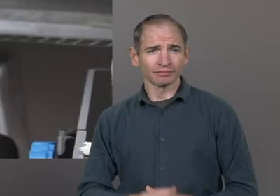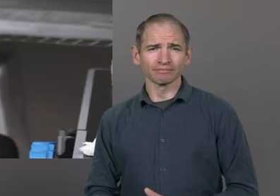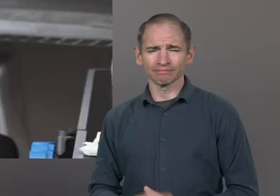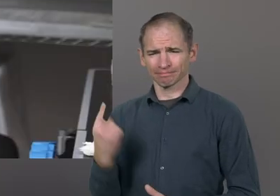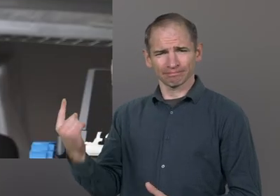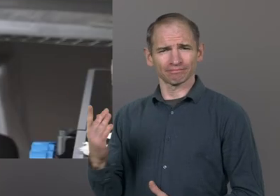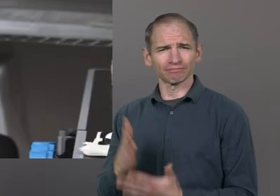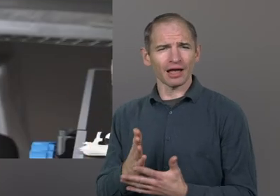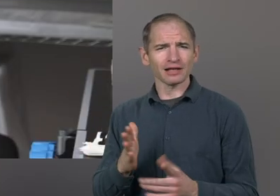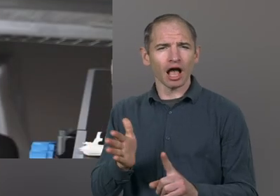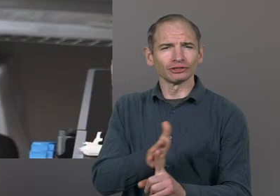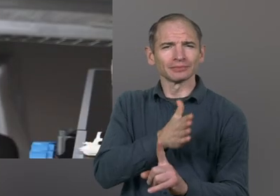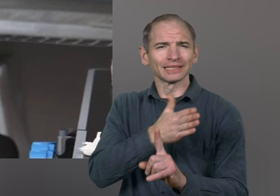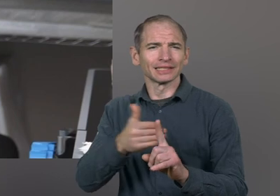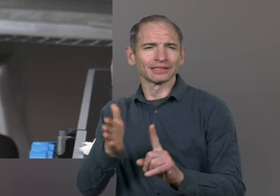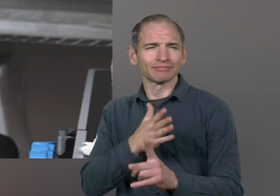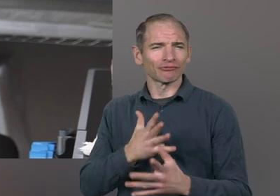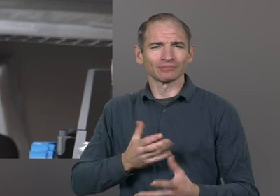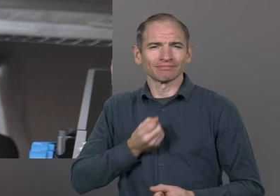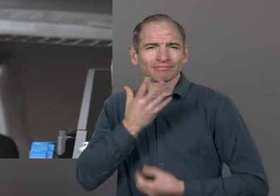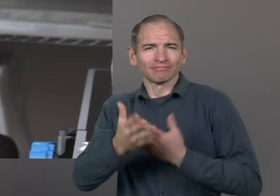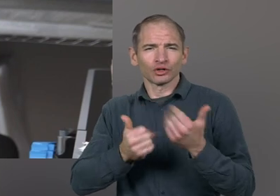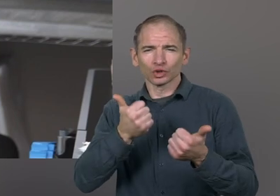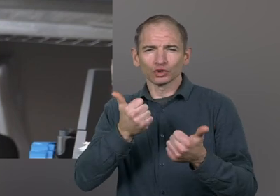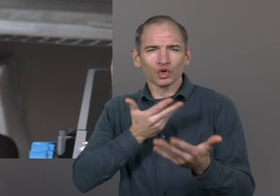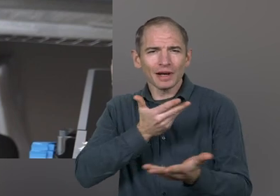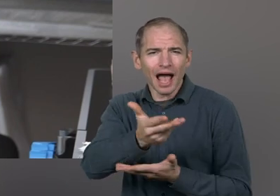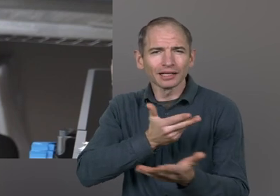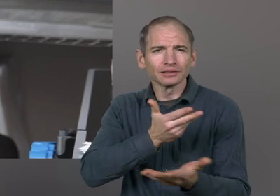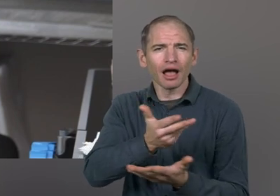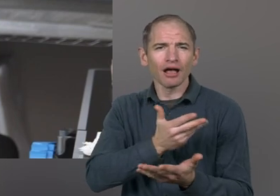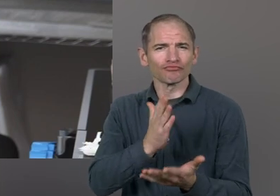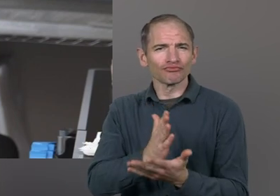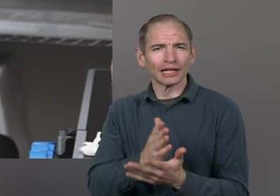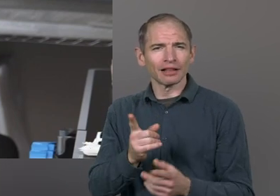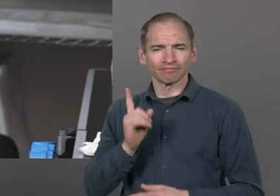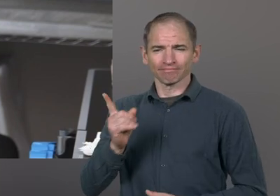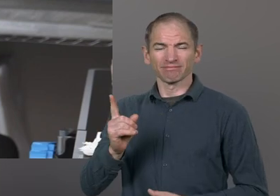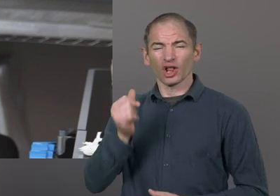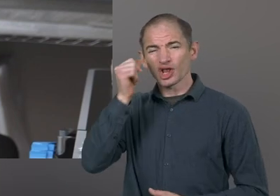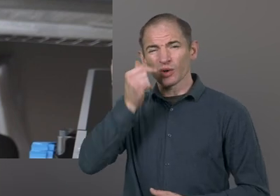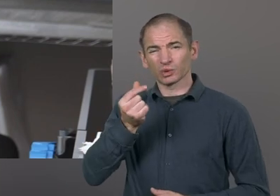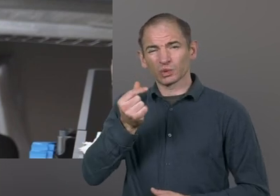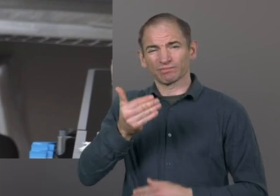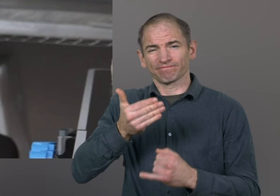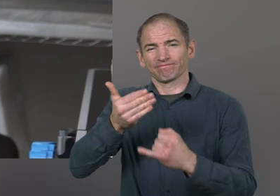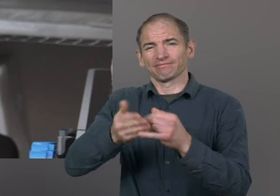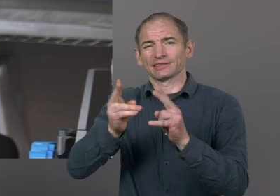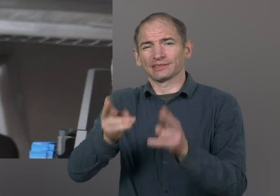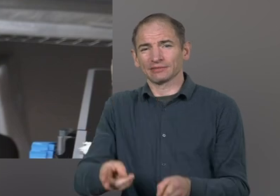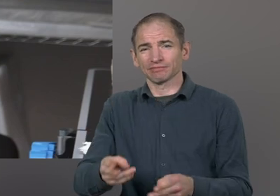such a, you know, charismatic kind of communicator, and he was coming towards, you know, the end